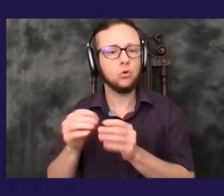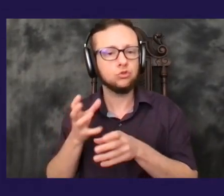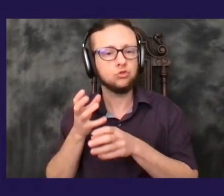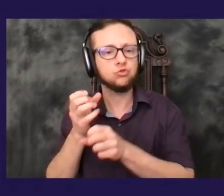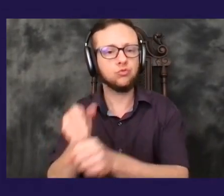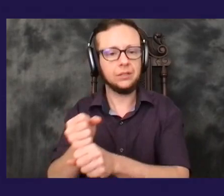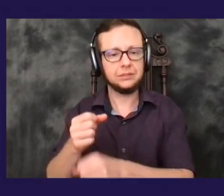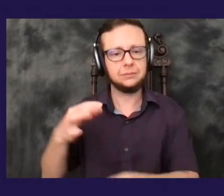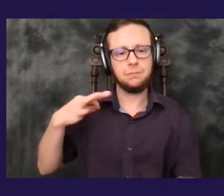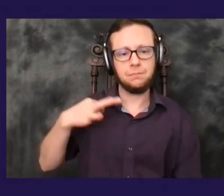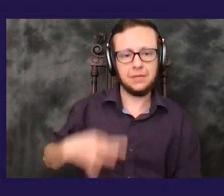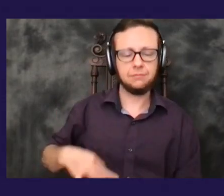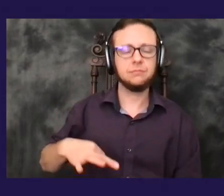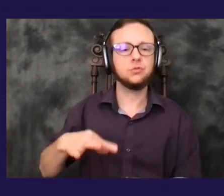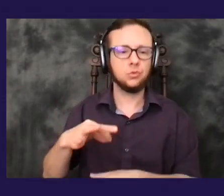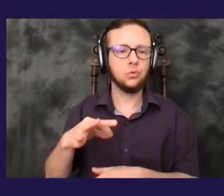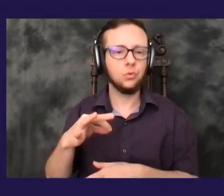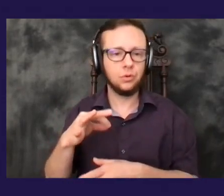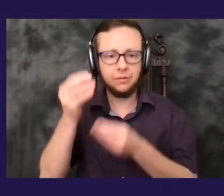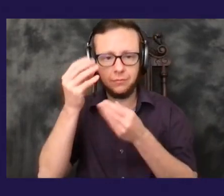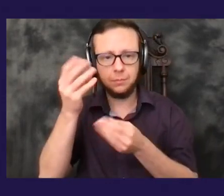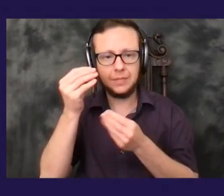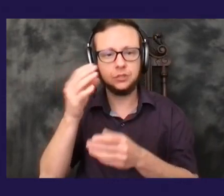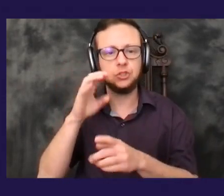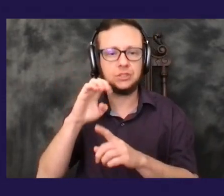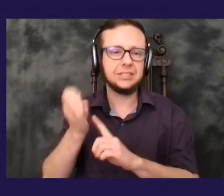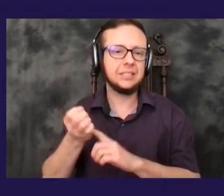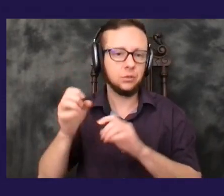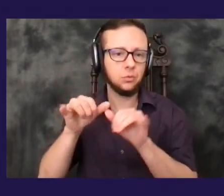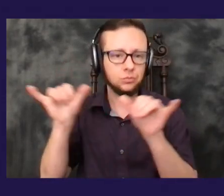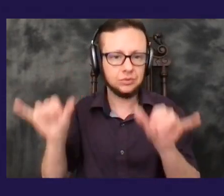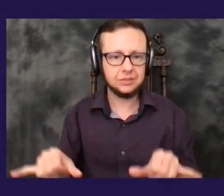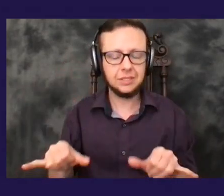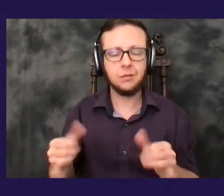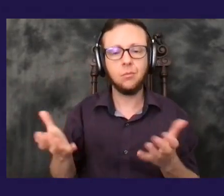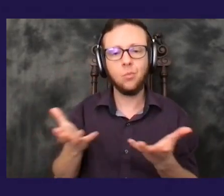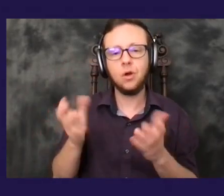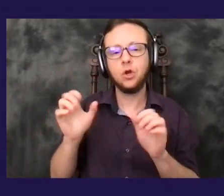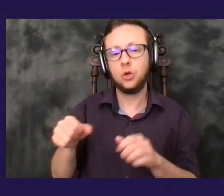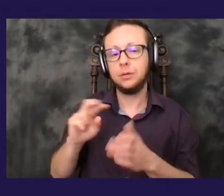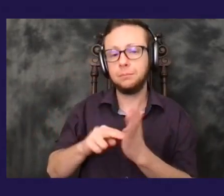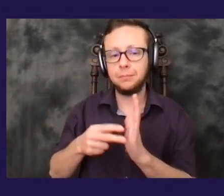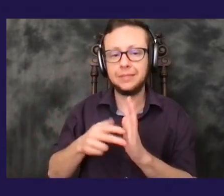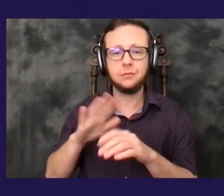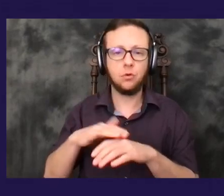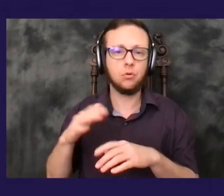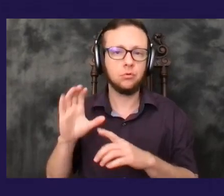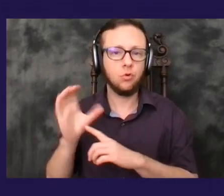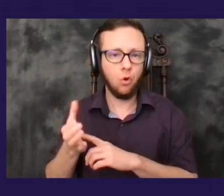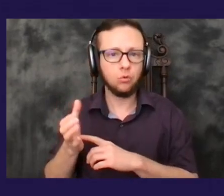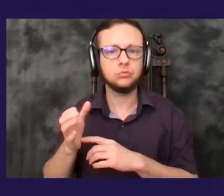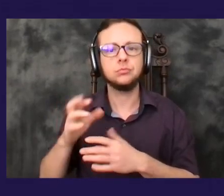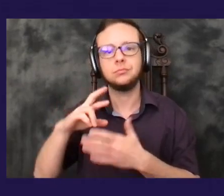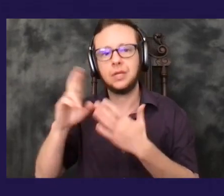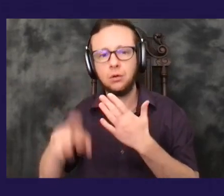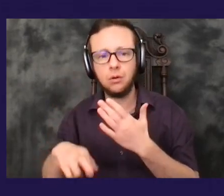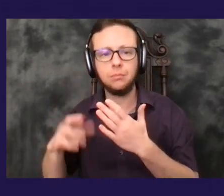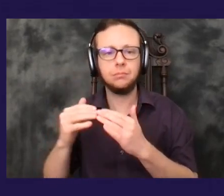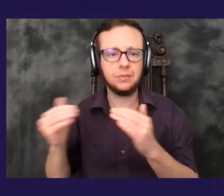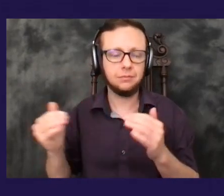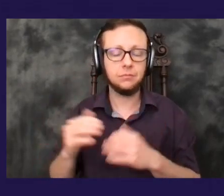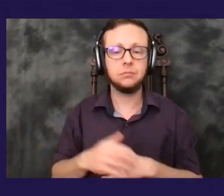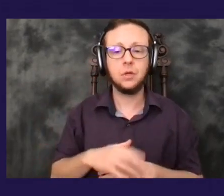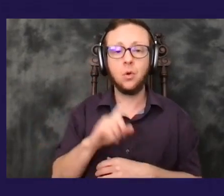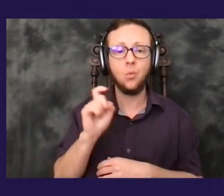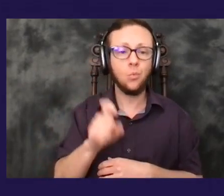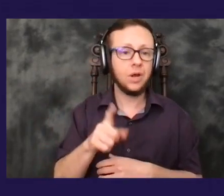ecosystems culturally, what that might mean and what those outcomes might look like. Questions remain. I